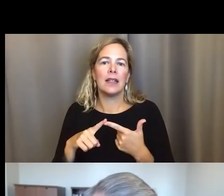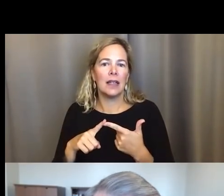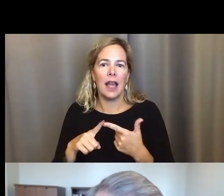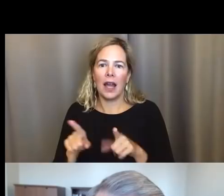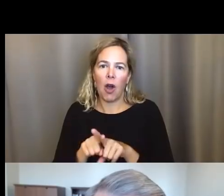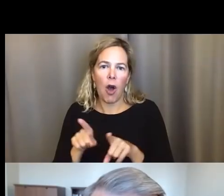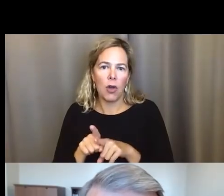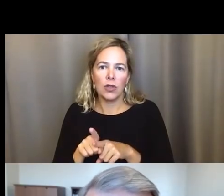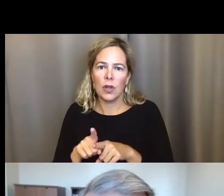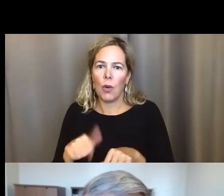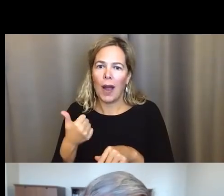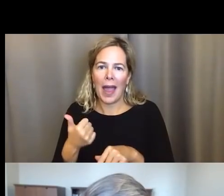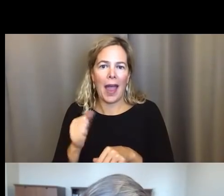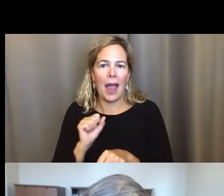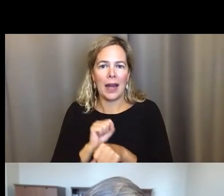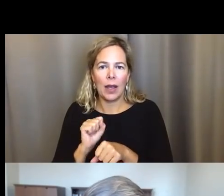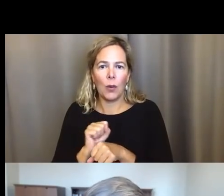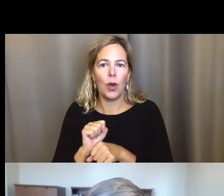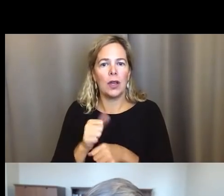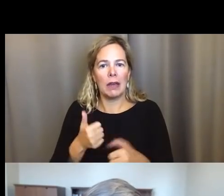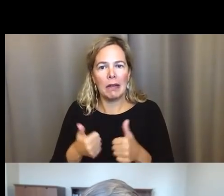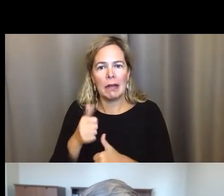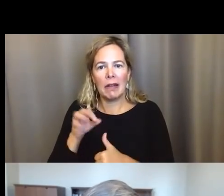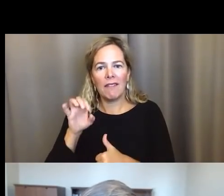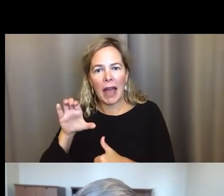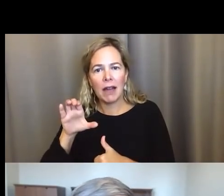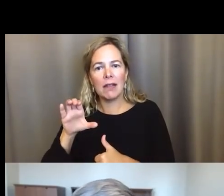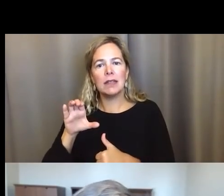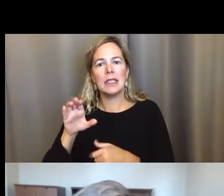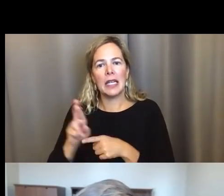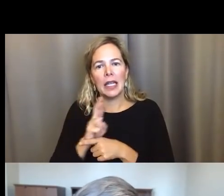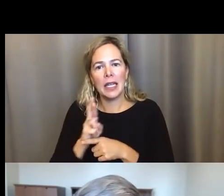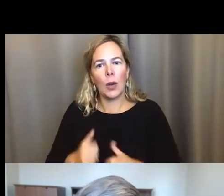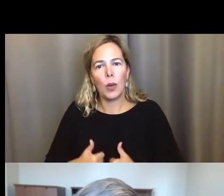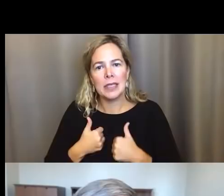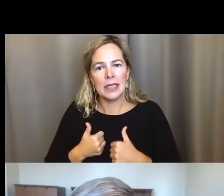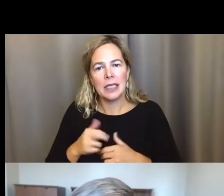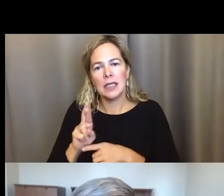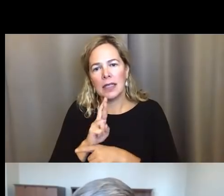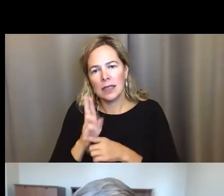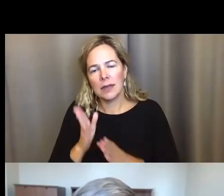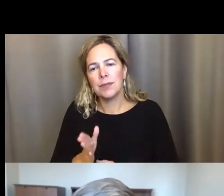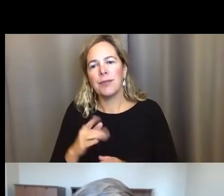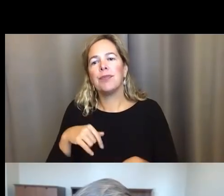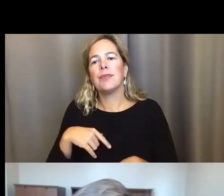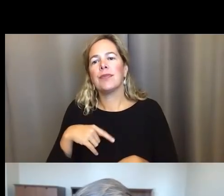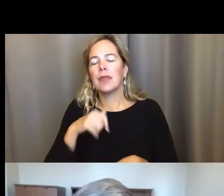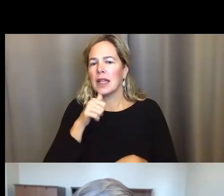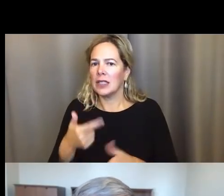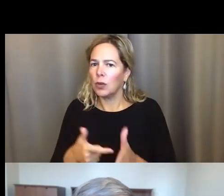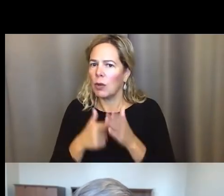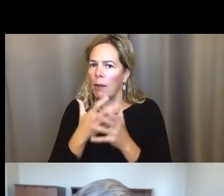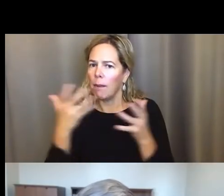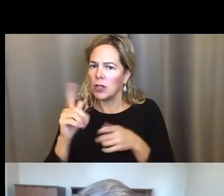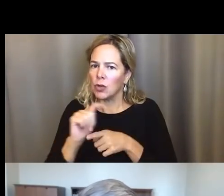residents, as well as faculty. And with that, training will begin soon. It really doesn't require much training. You just use it